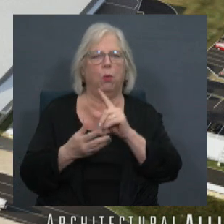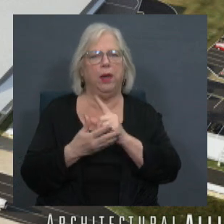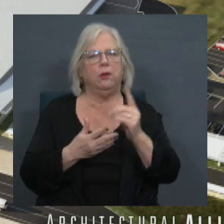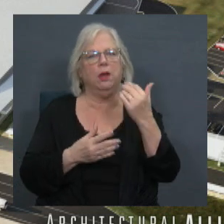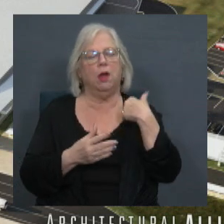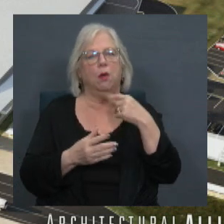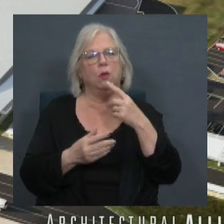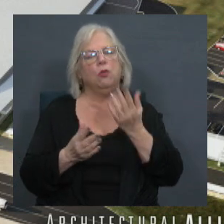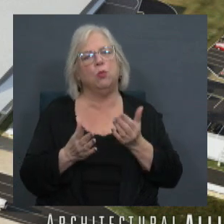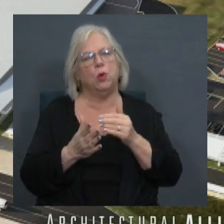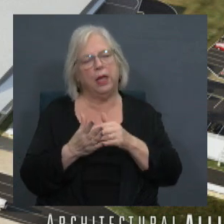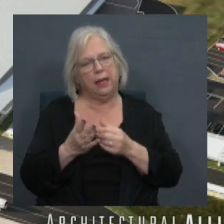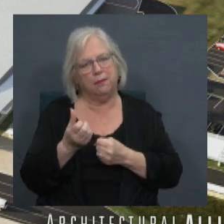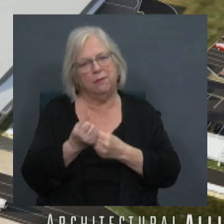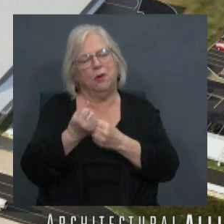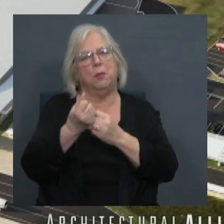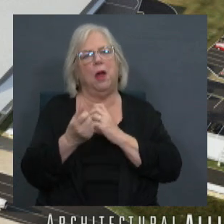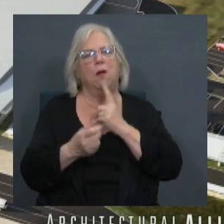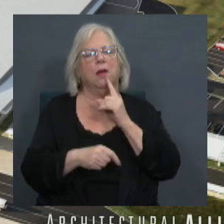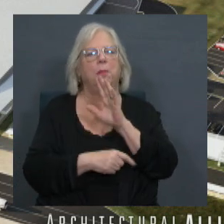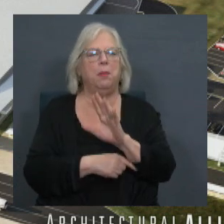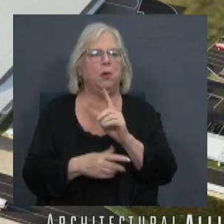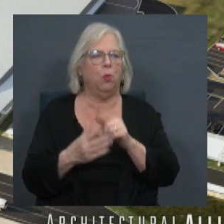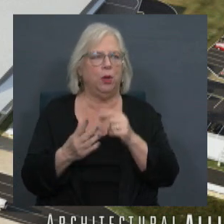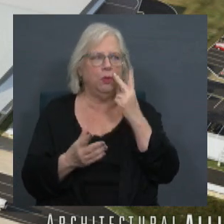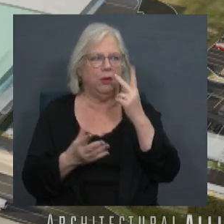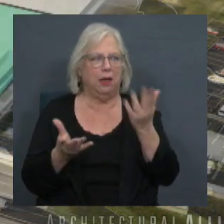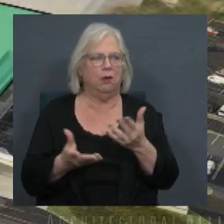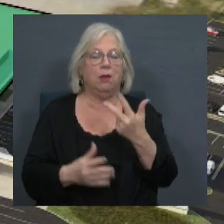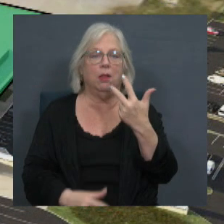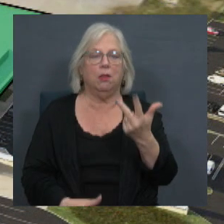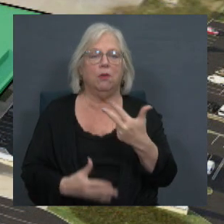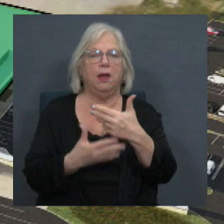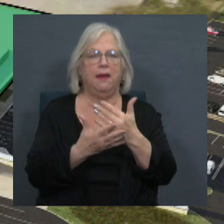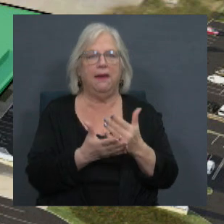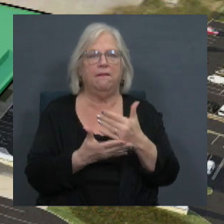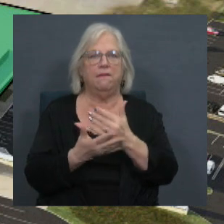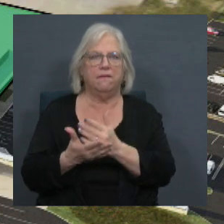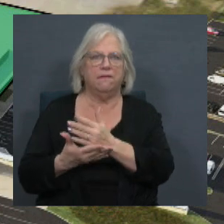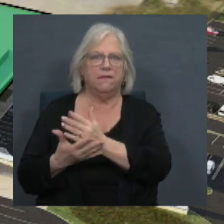commitment to what you see here in writing. It's a 3-phase commitment,